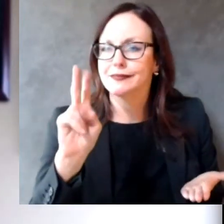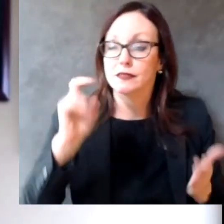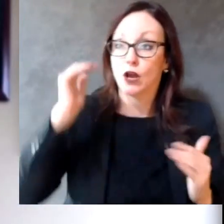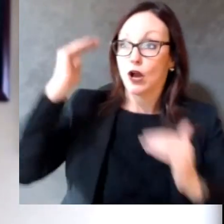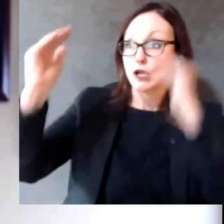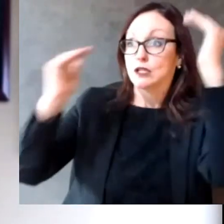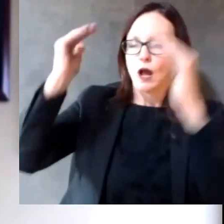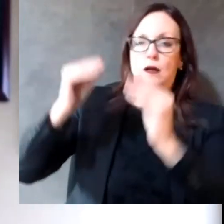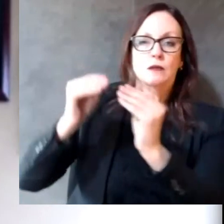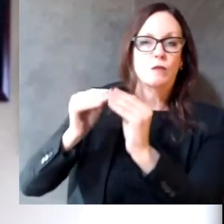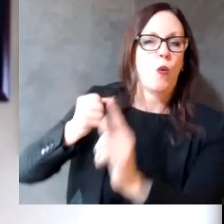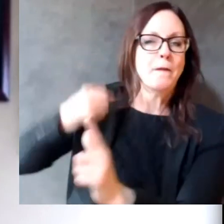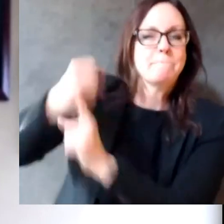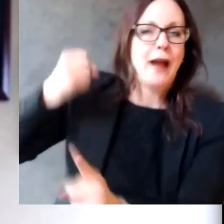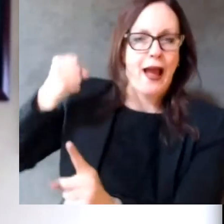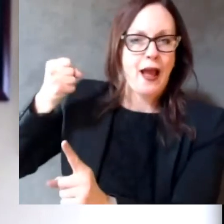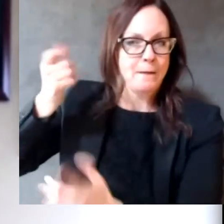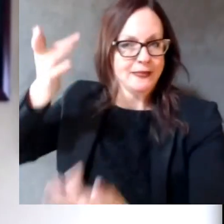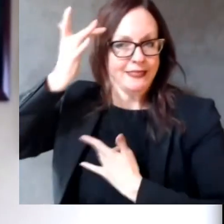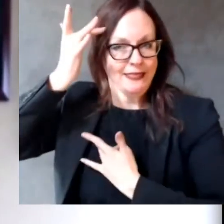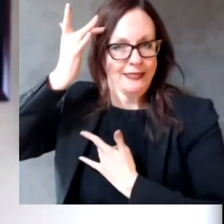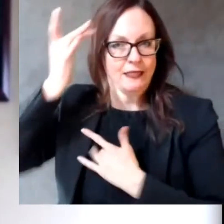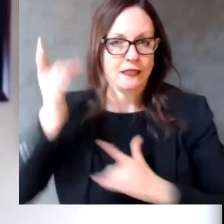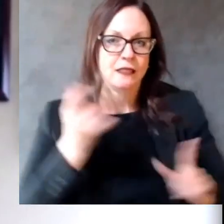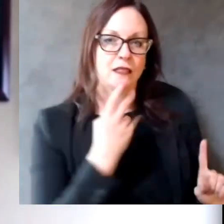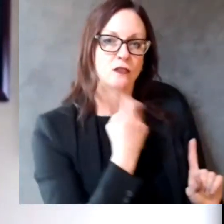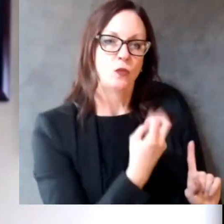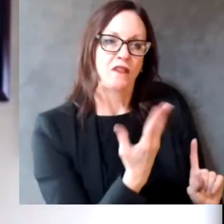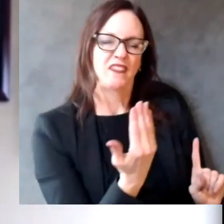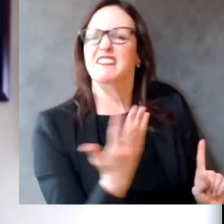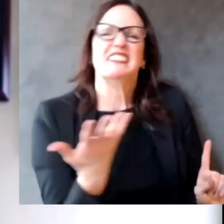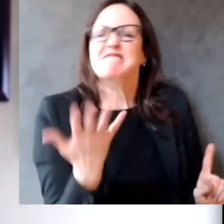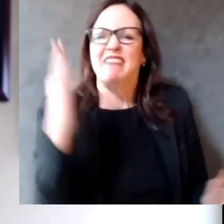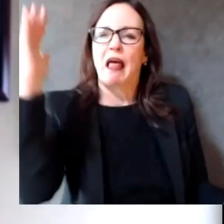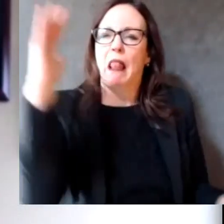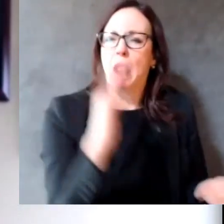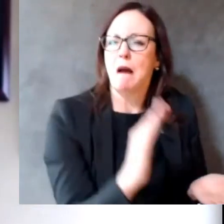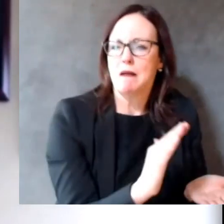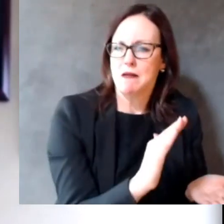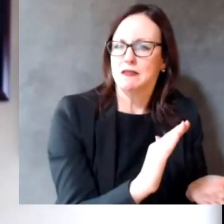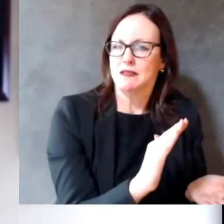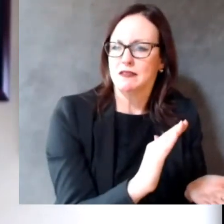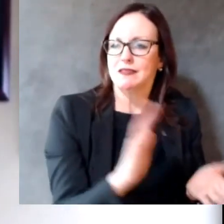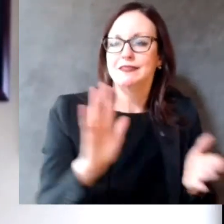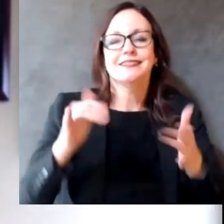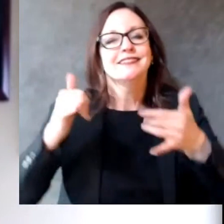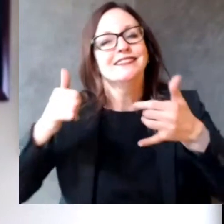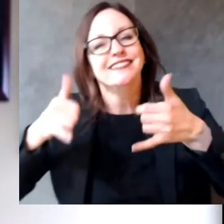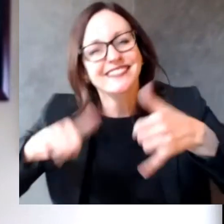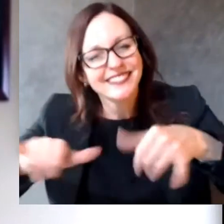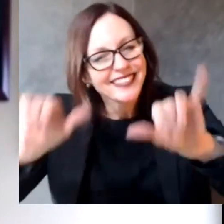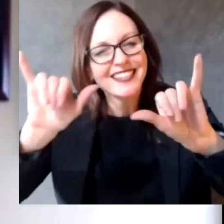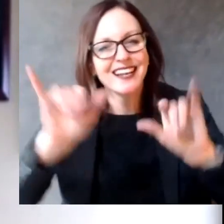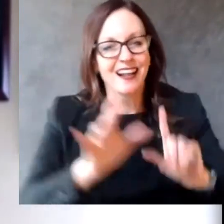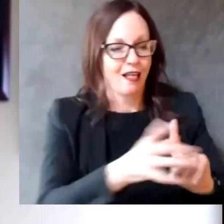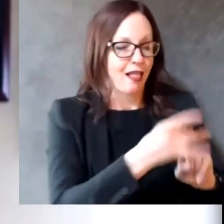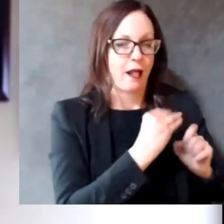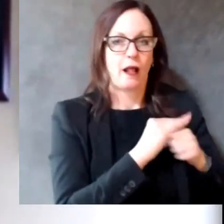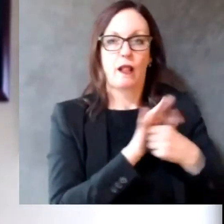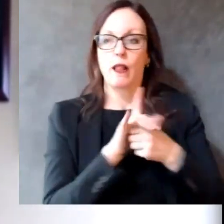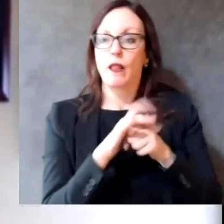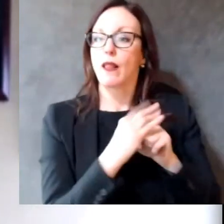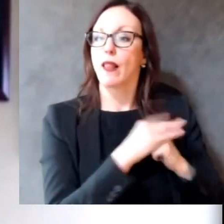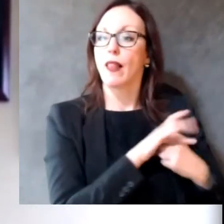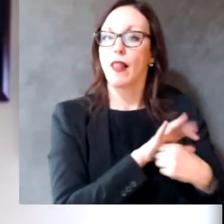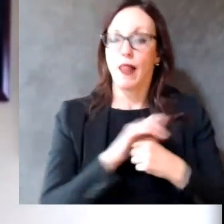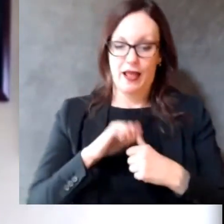of infected respiratory particles is probably the cheapest and most effective thing that we have. So